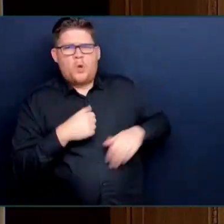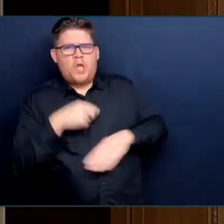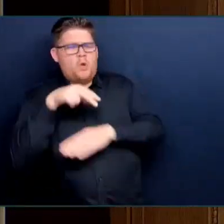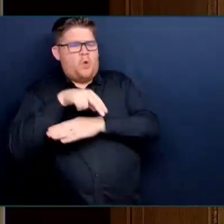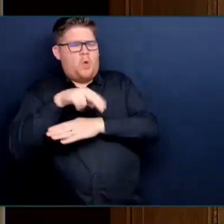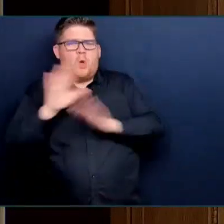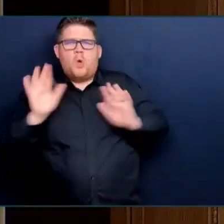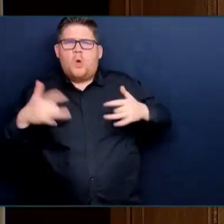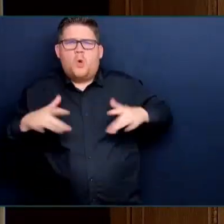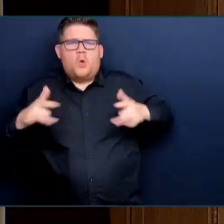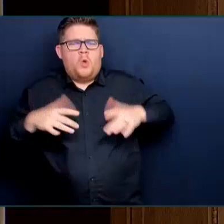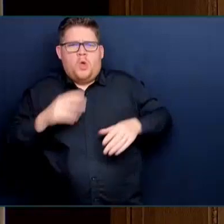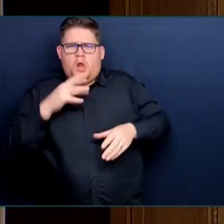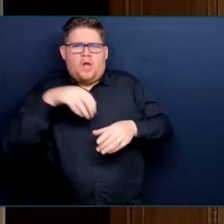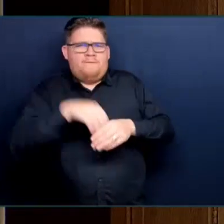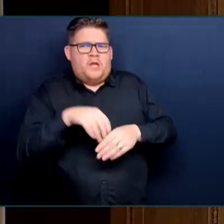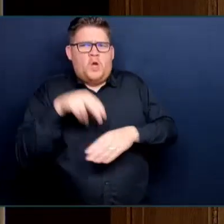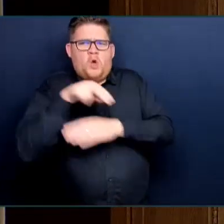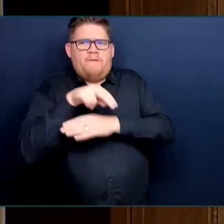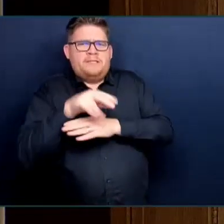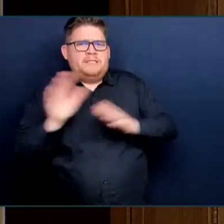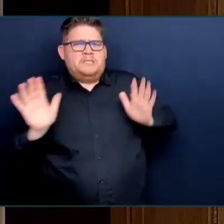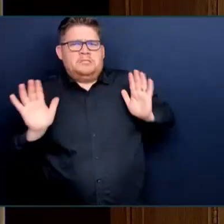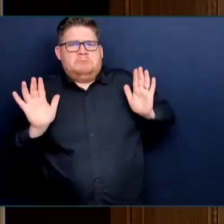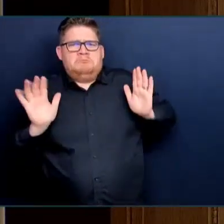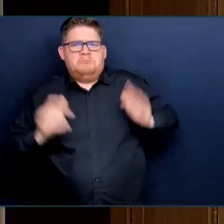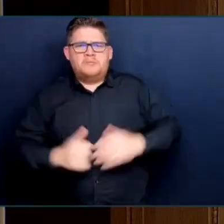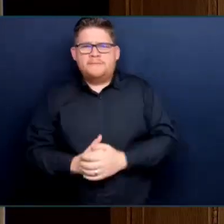looming astronomical tax increase that is coming.